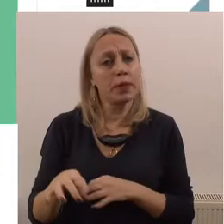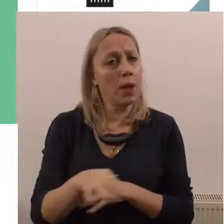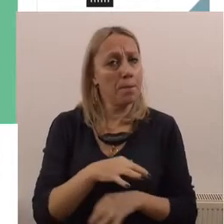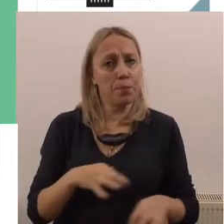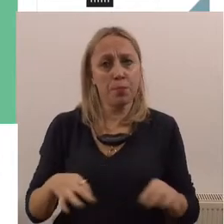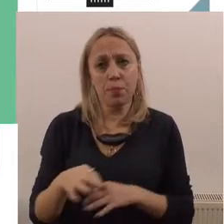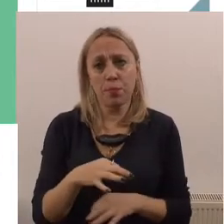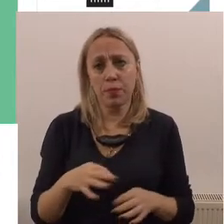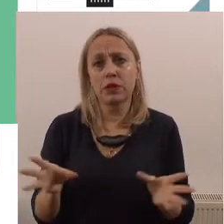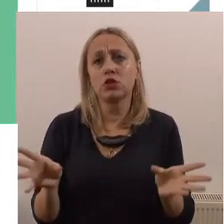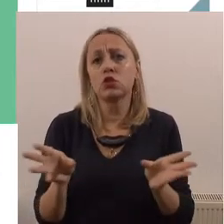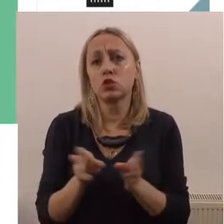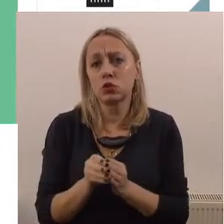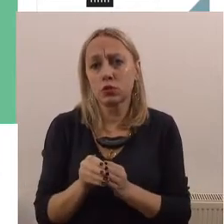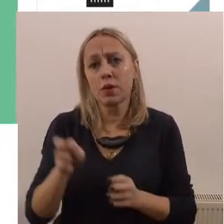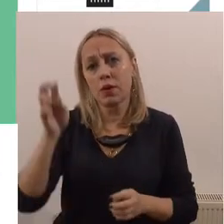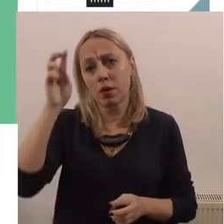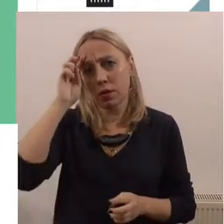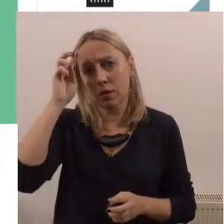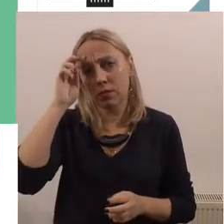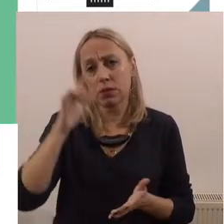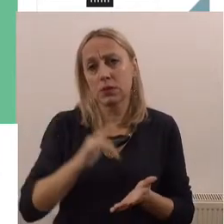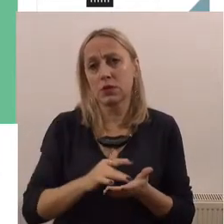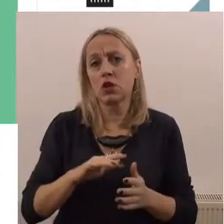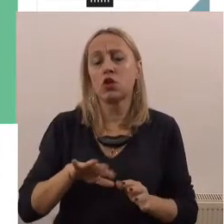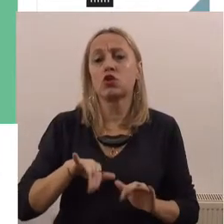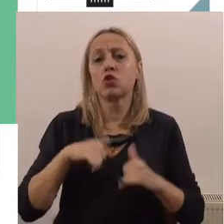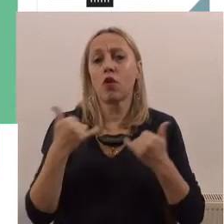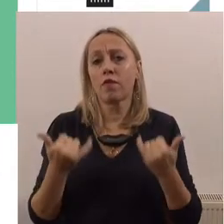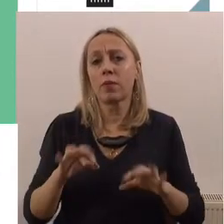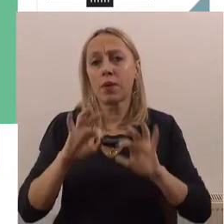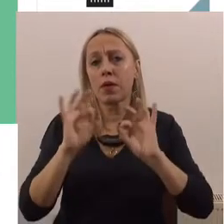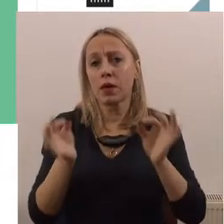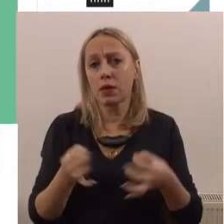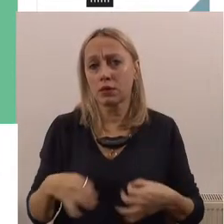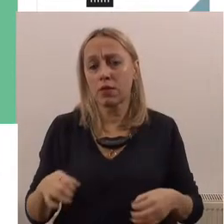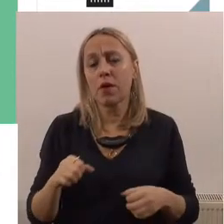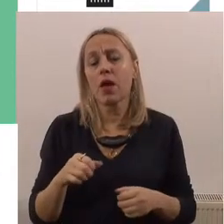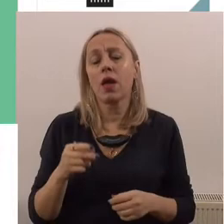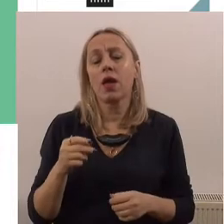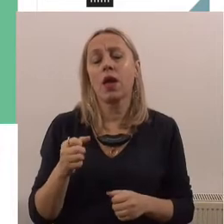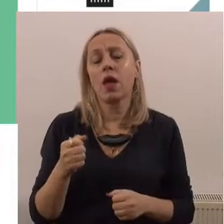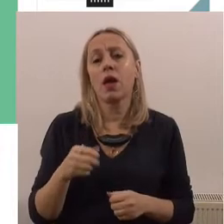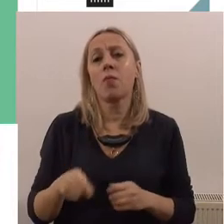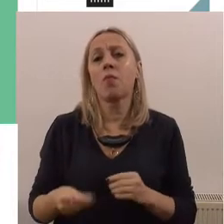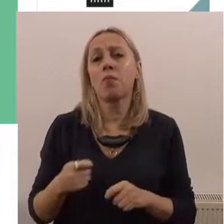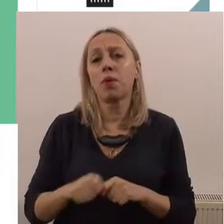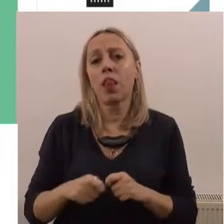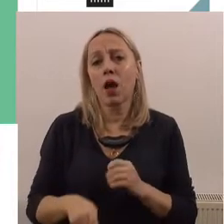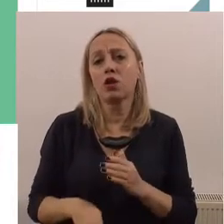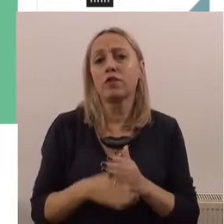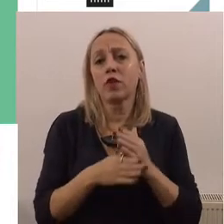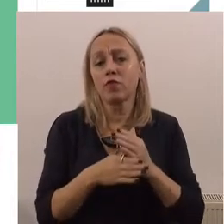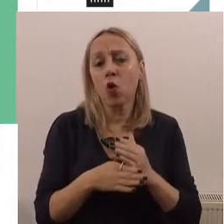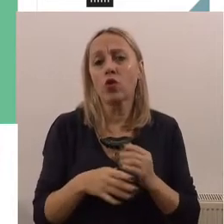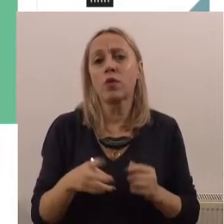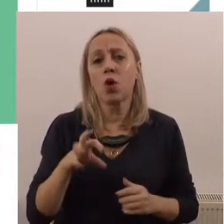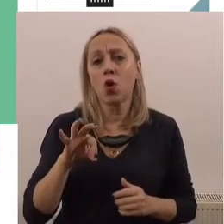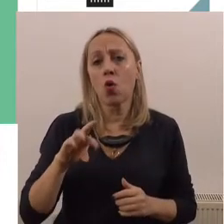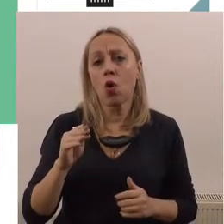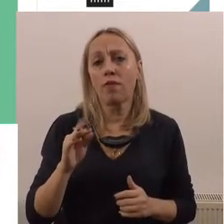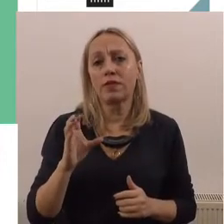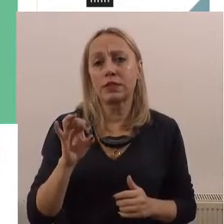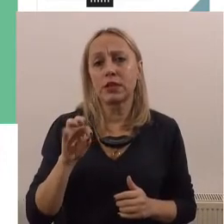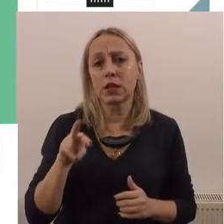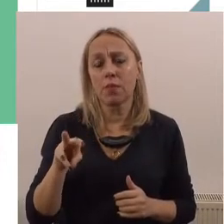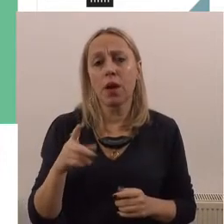So our first big project that started in 2021, we were assisted by